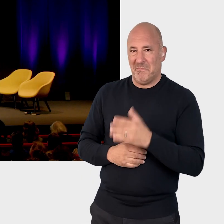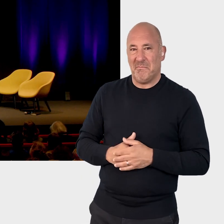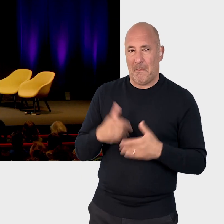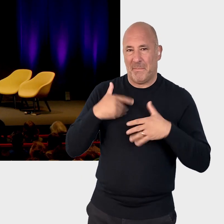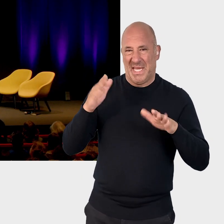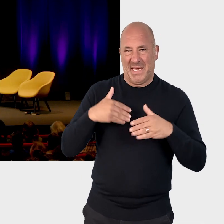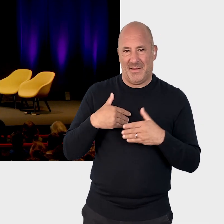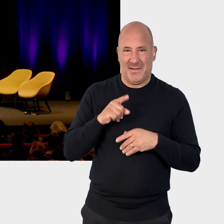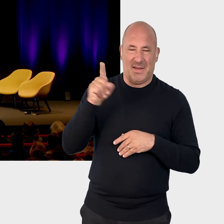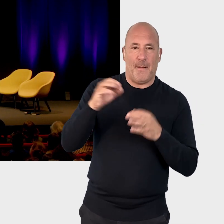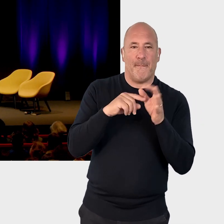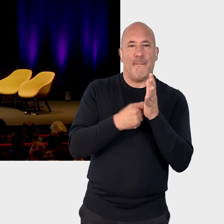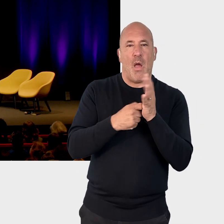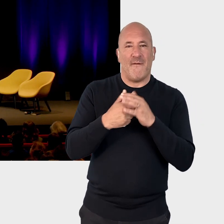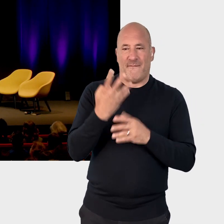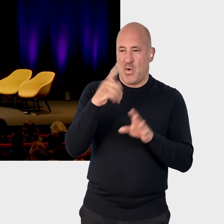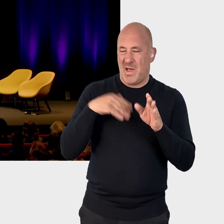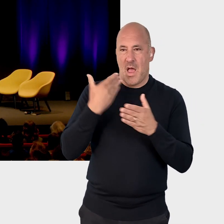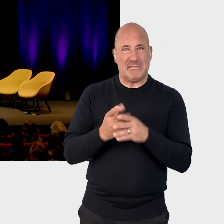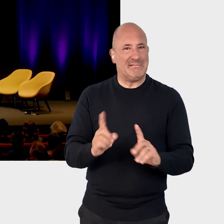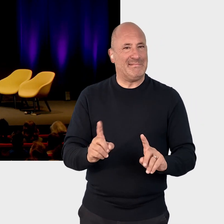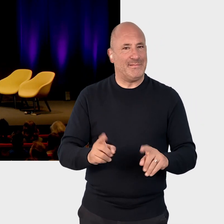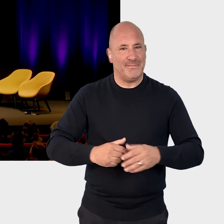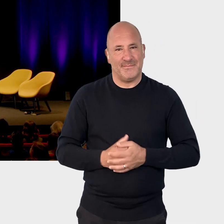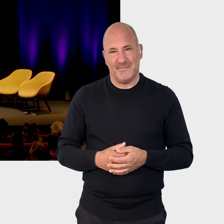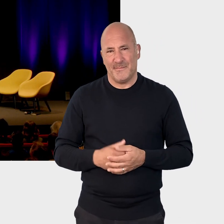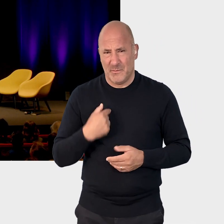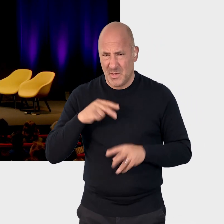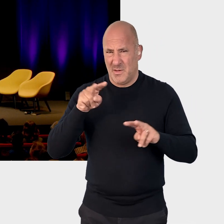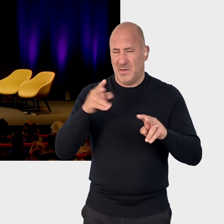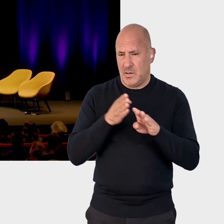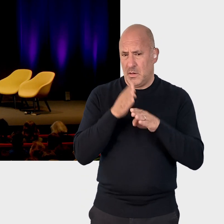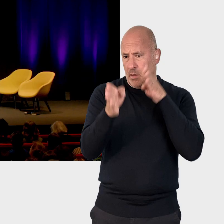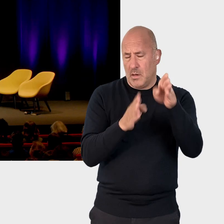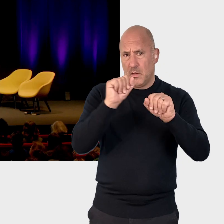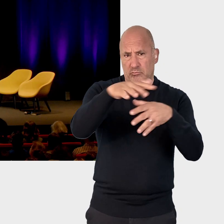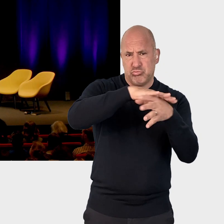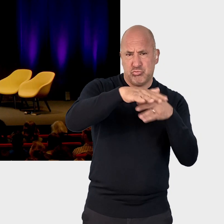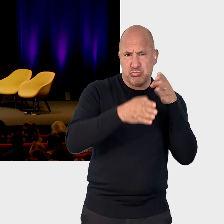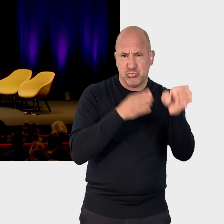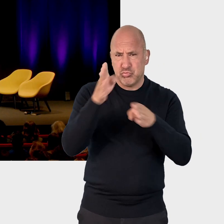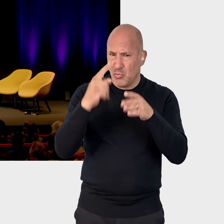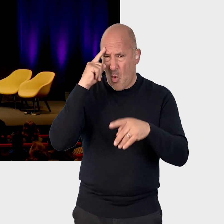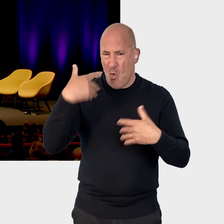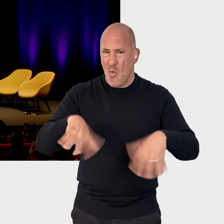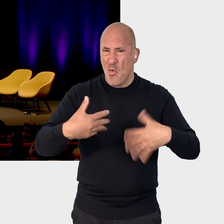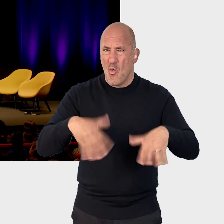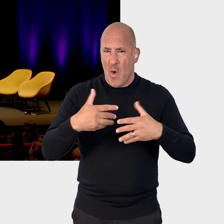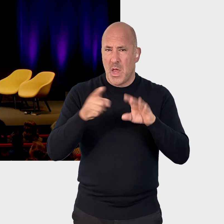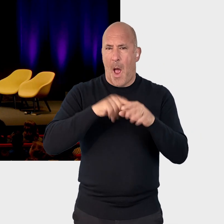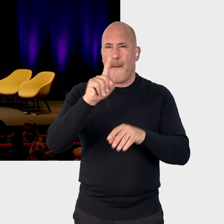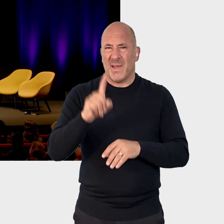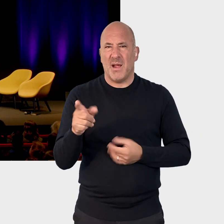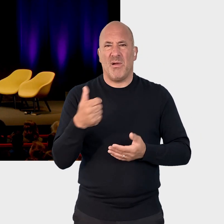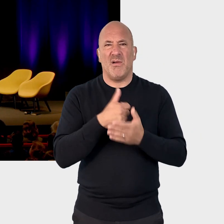a snapshot of the work that we've been doing up in Barrow for the last 4 years. We recognise the strength in going to communities and young people